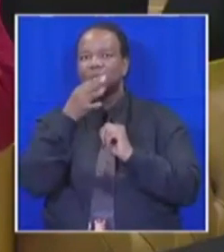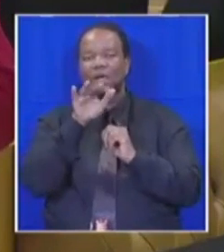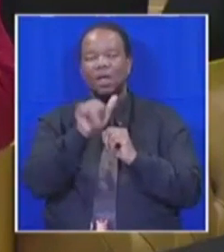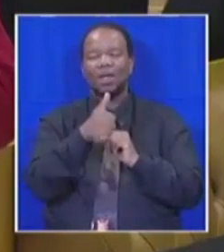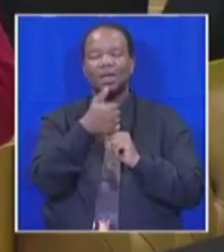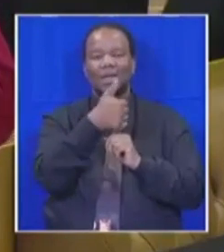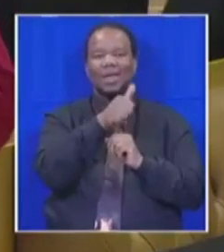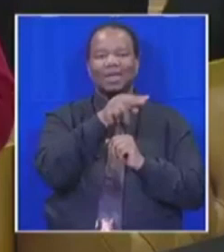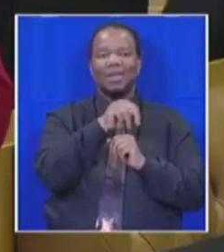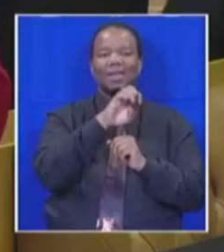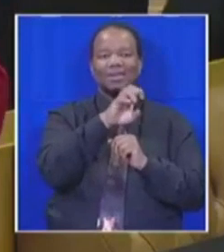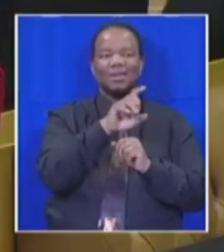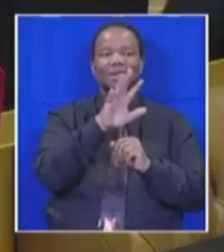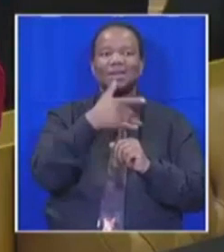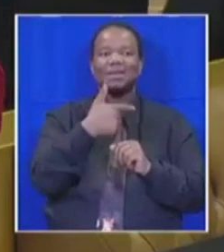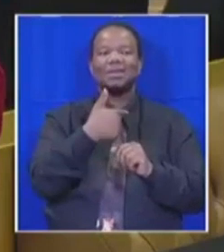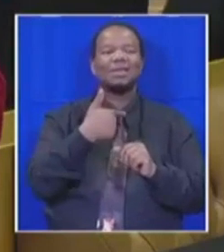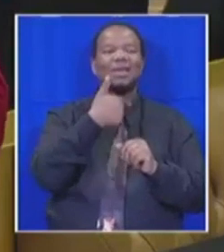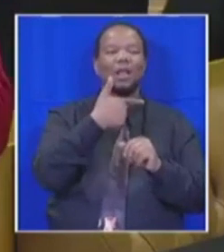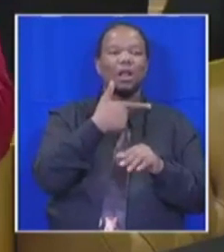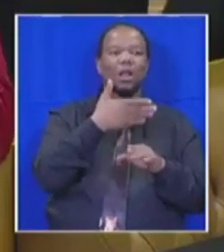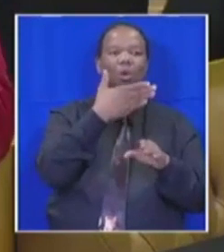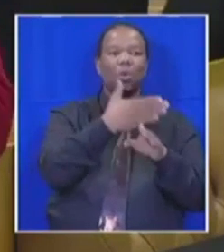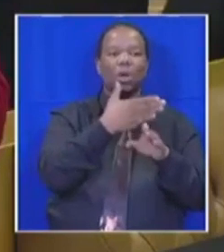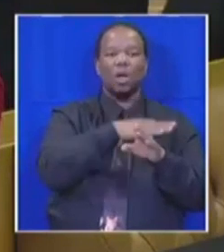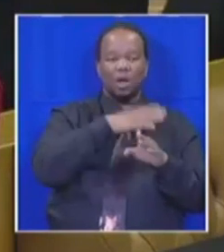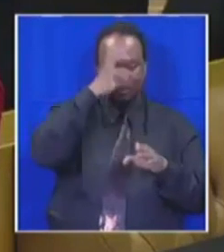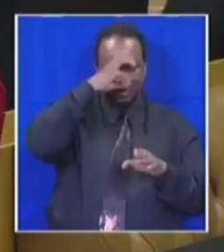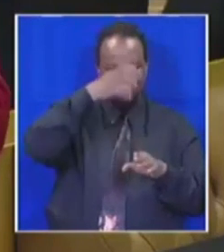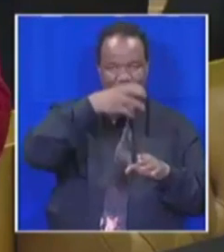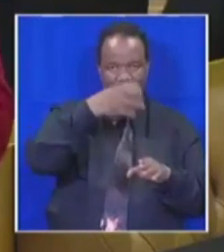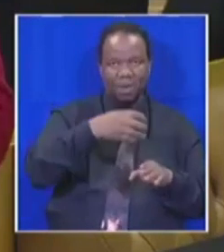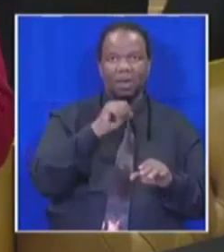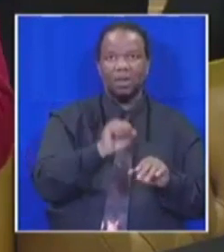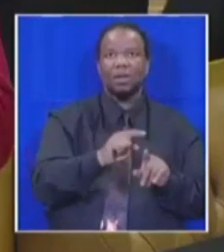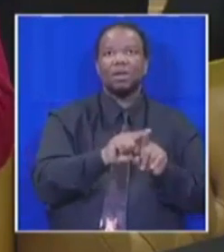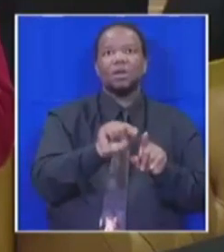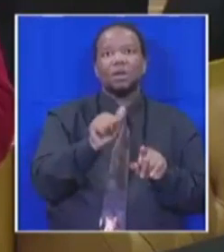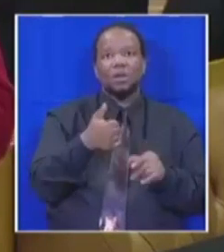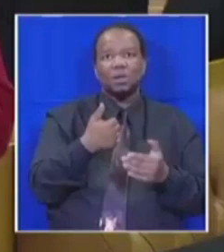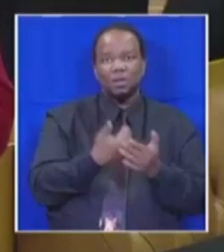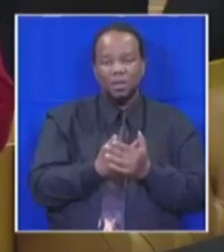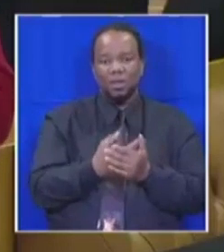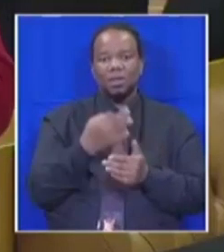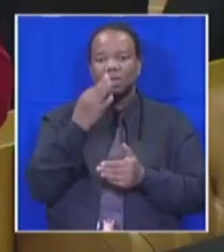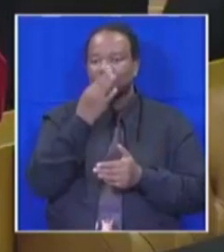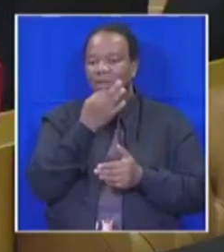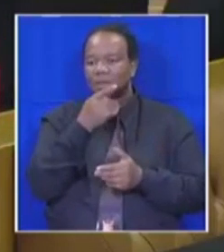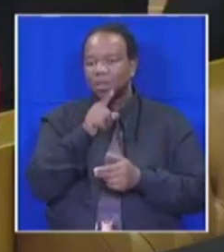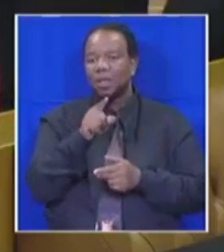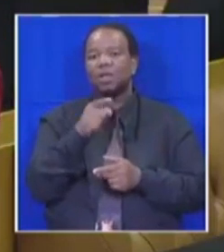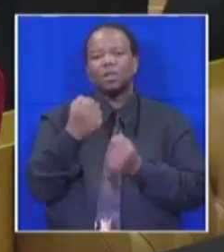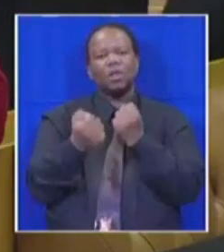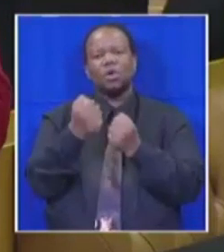killed workers in Marikana, it went into court and the court reaffirmed what it said, that it can be pronounced here in Parliament. So it's